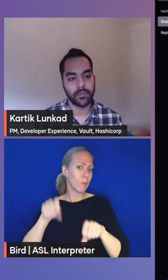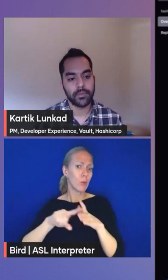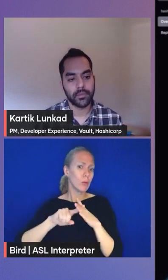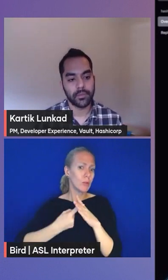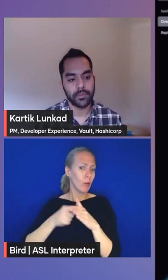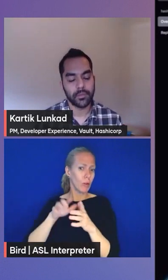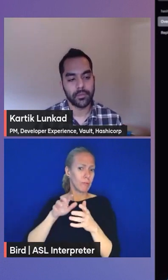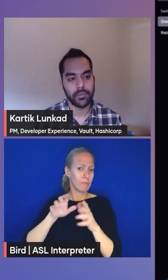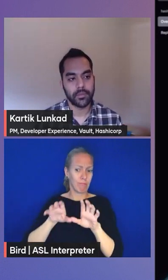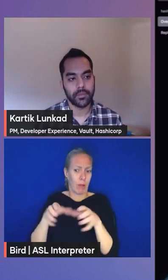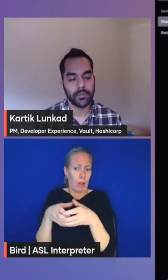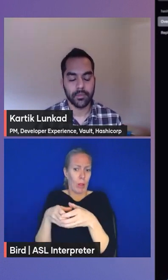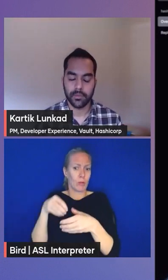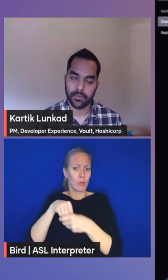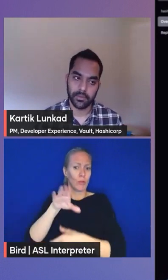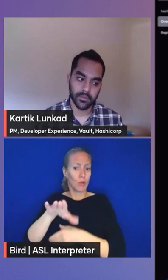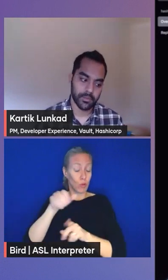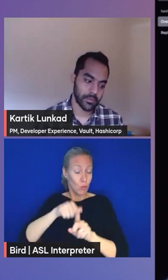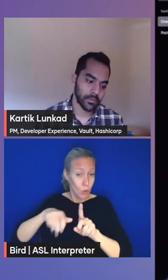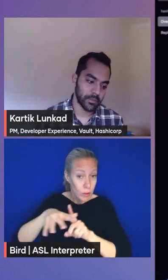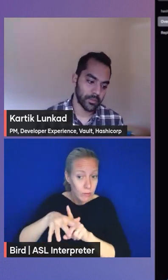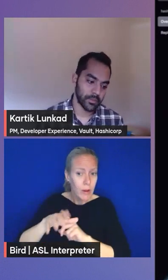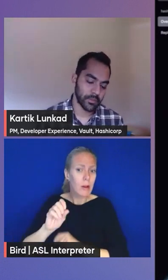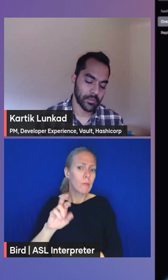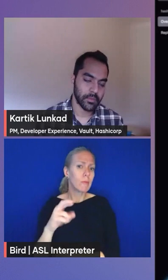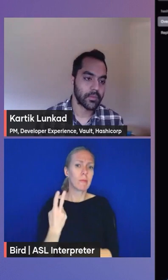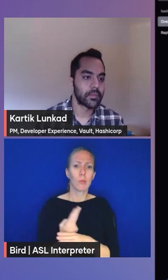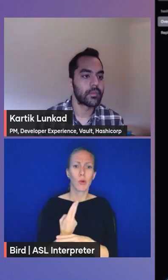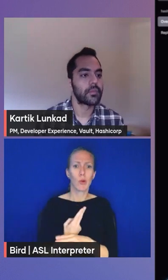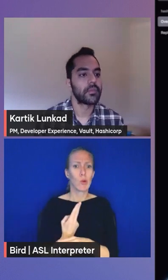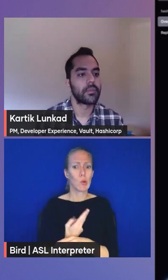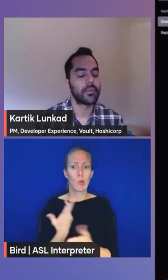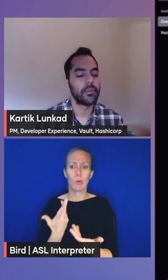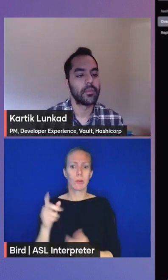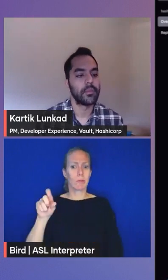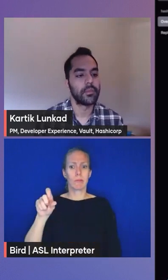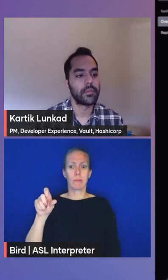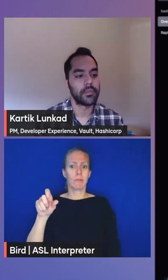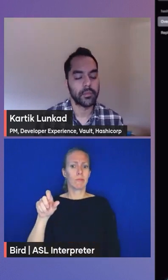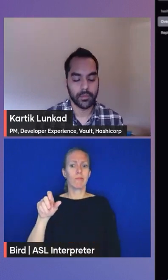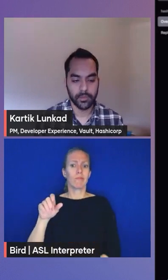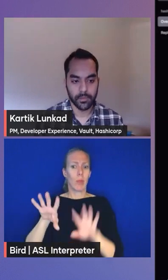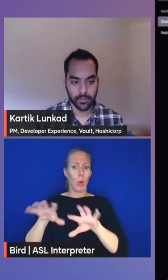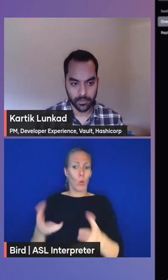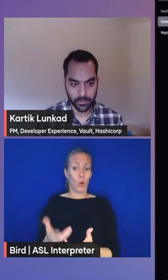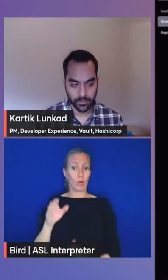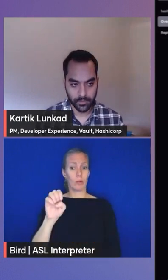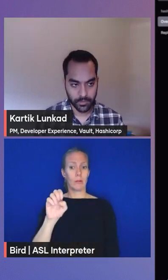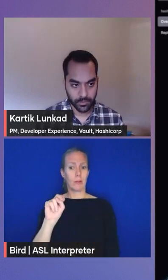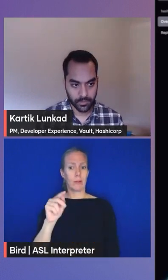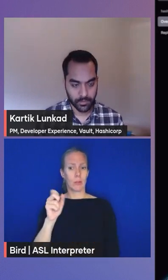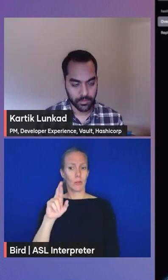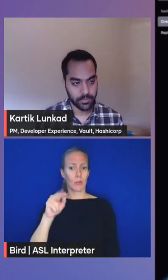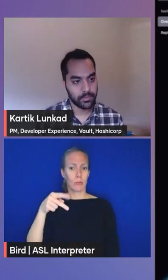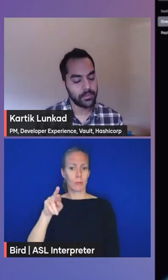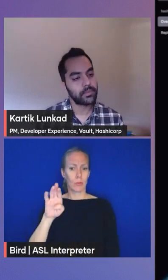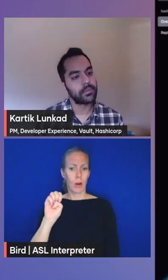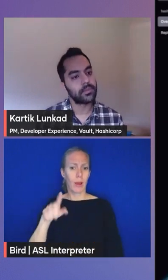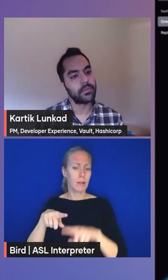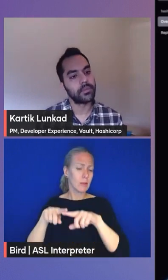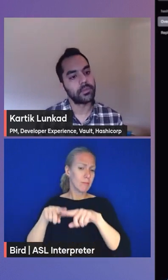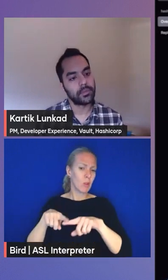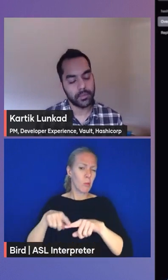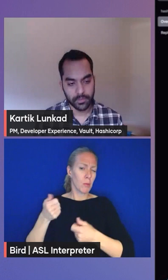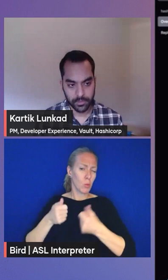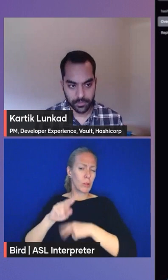own environment, or you could use Vault Enterprise based on what your cluster setup is. For the purpose of the demo,